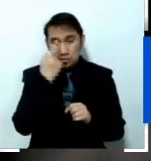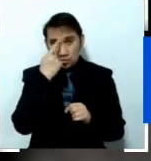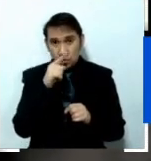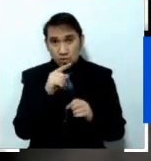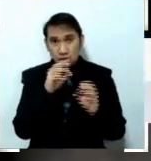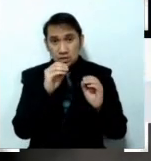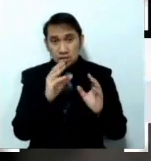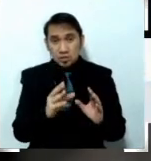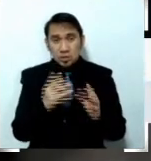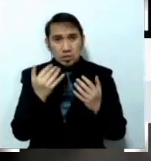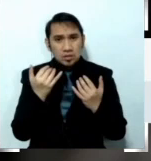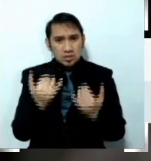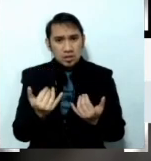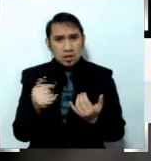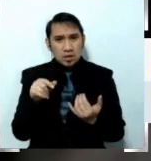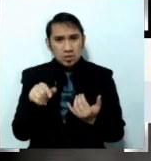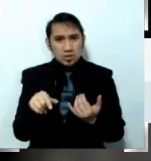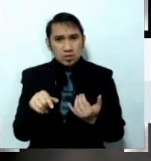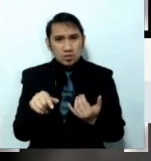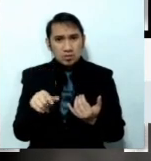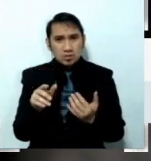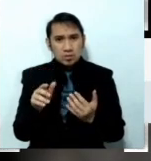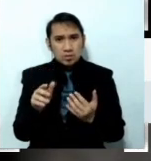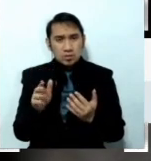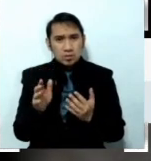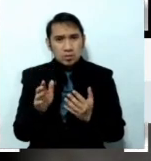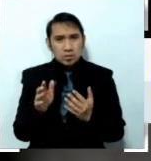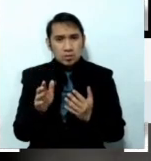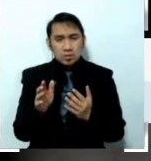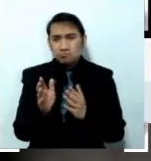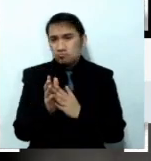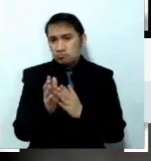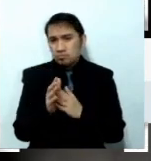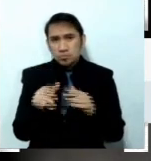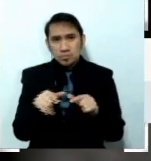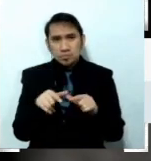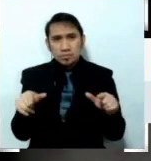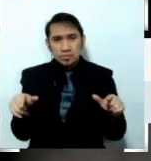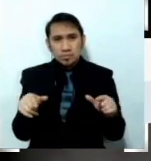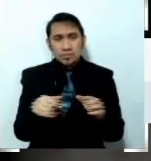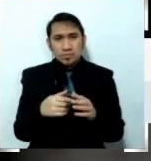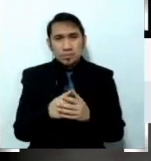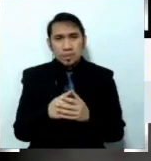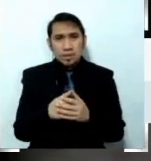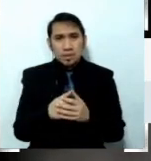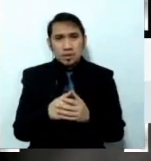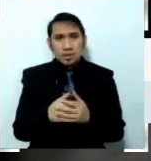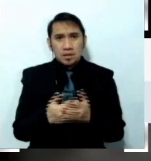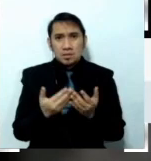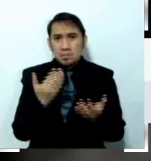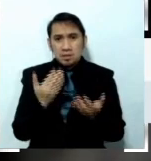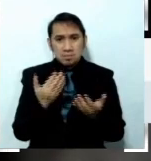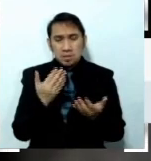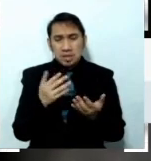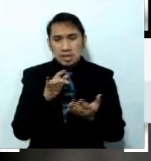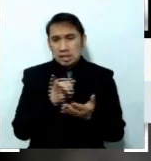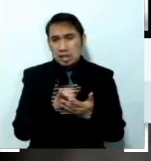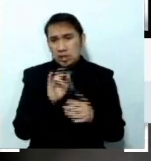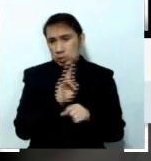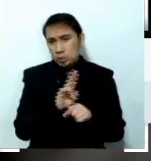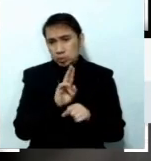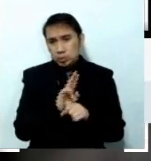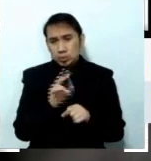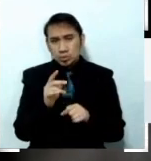vetting would be in the school level only? Or was this used already by the whole division? And if it was used by the